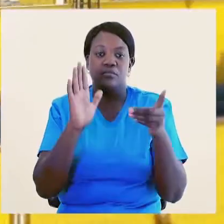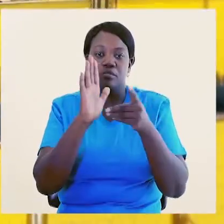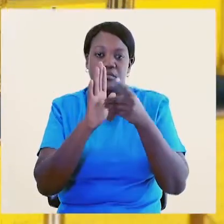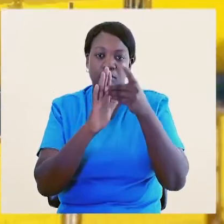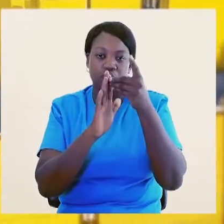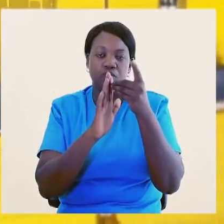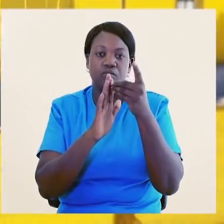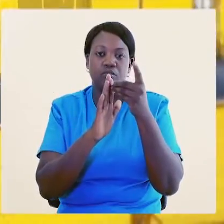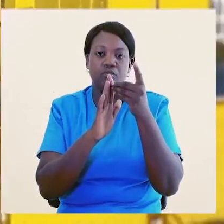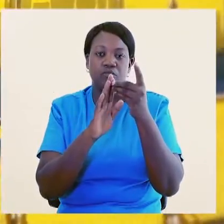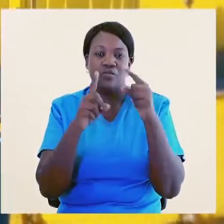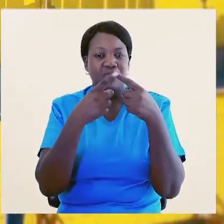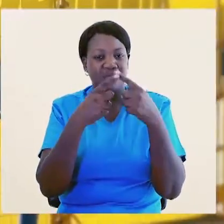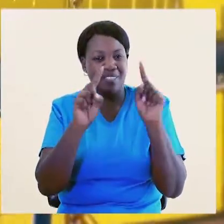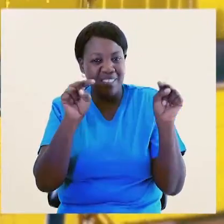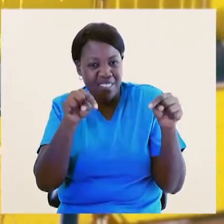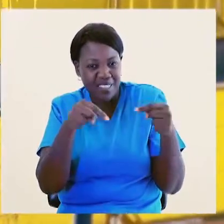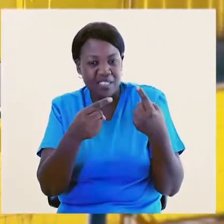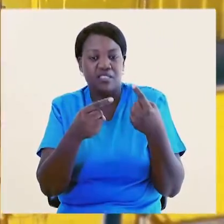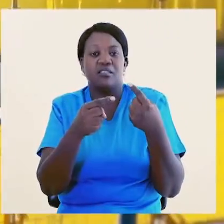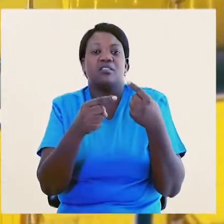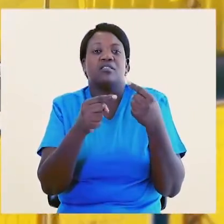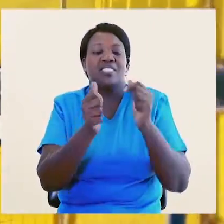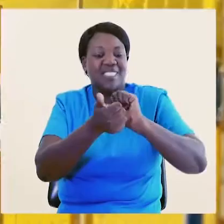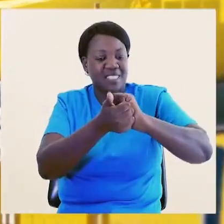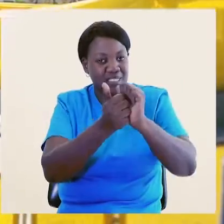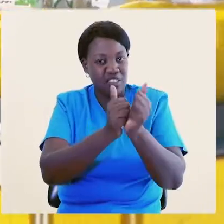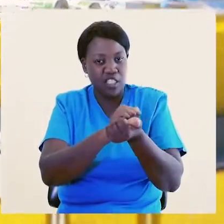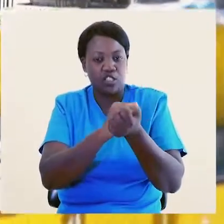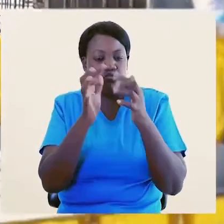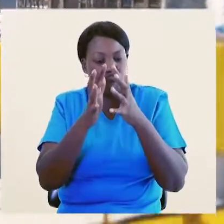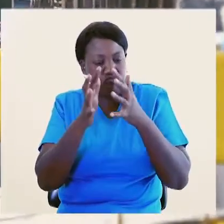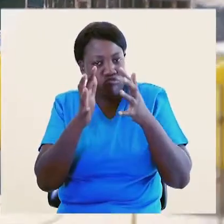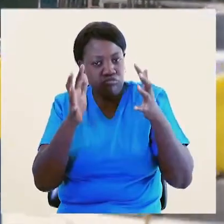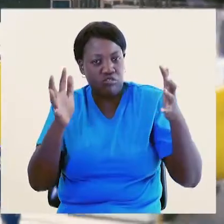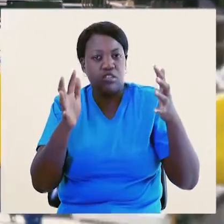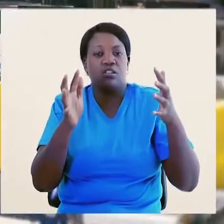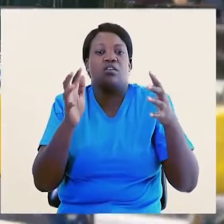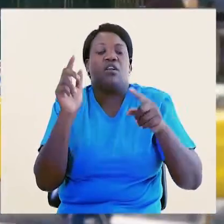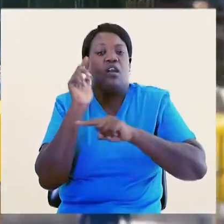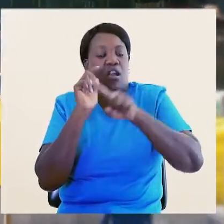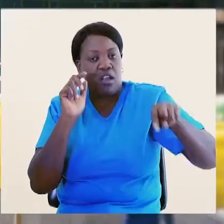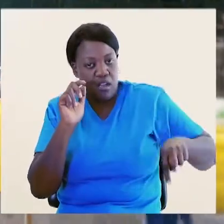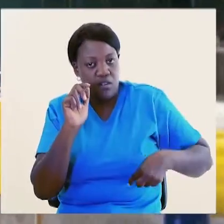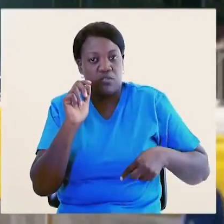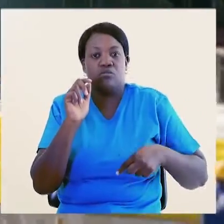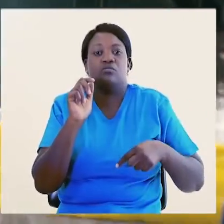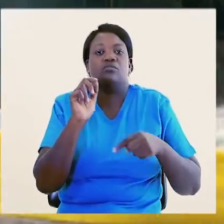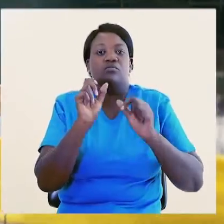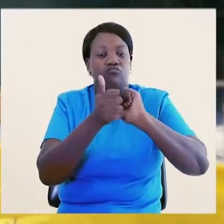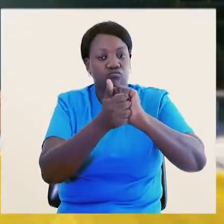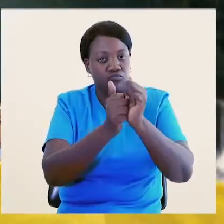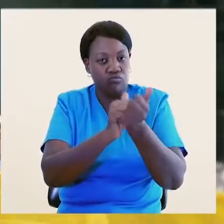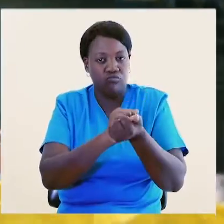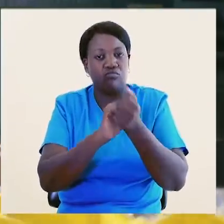Development consists of a series of various processes of change and growth which a country or community goes through in order to achieve